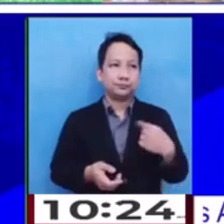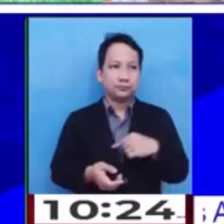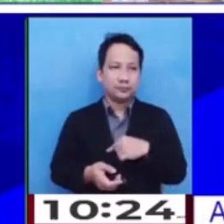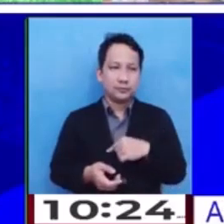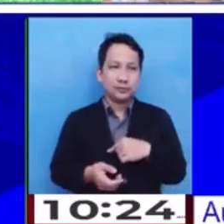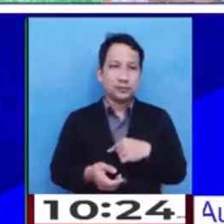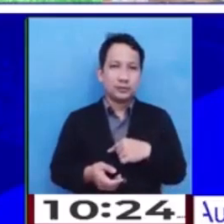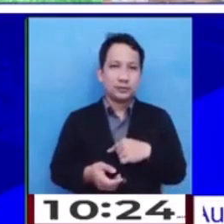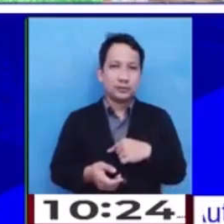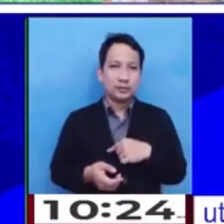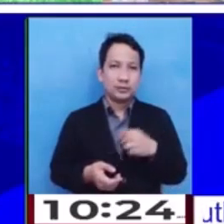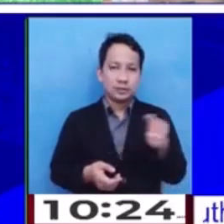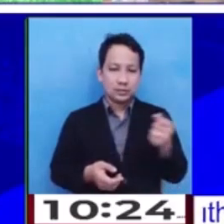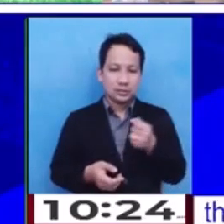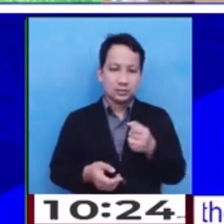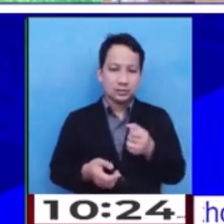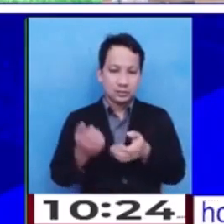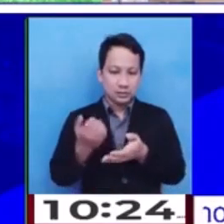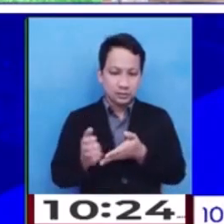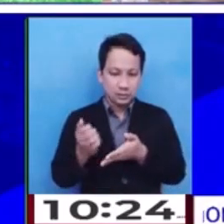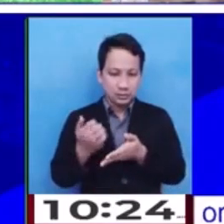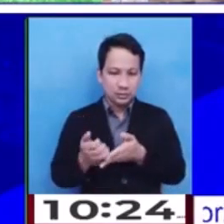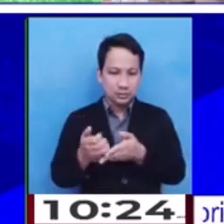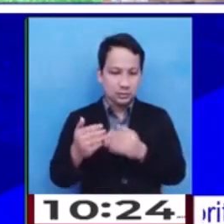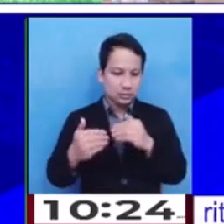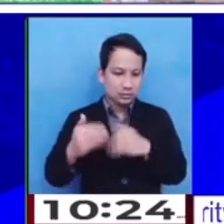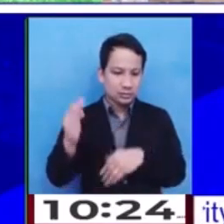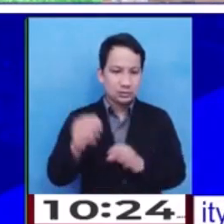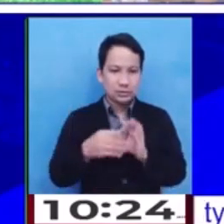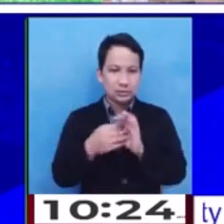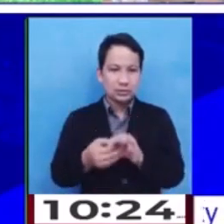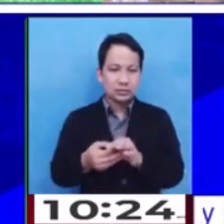could get spending again and investment